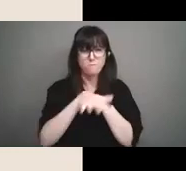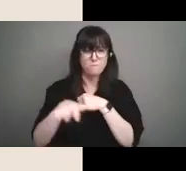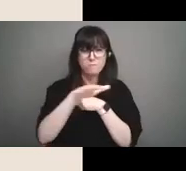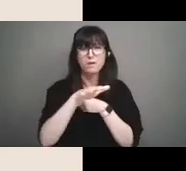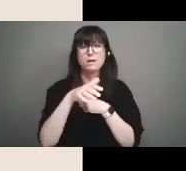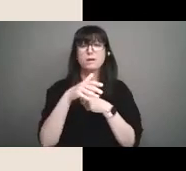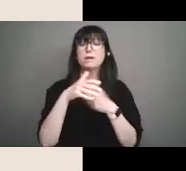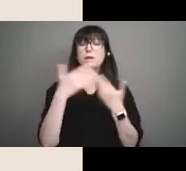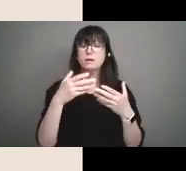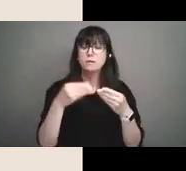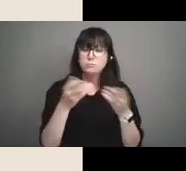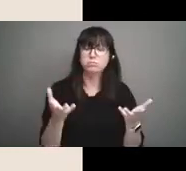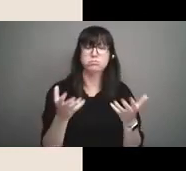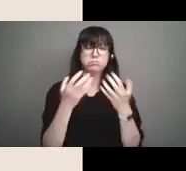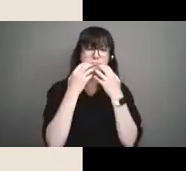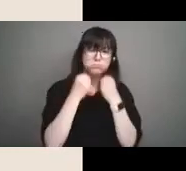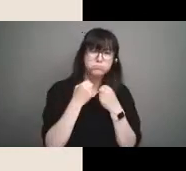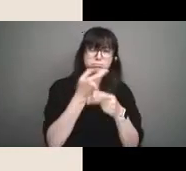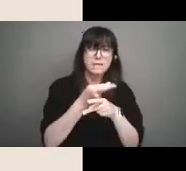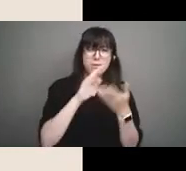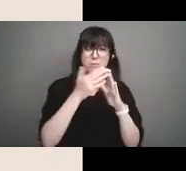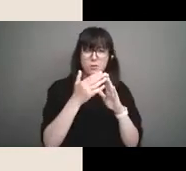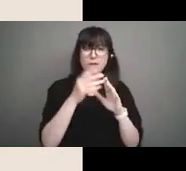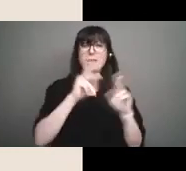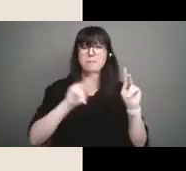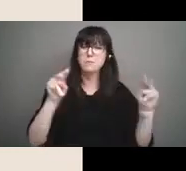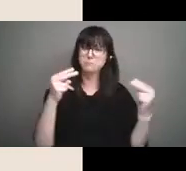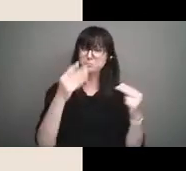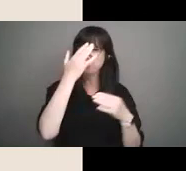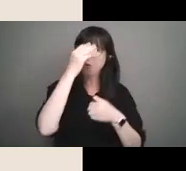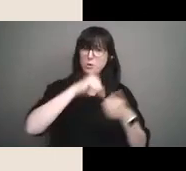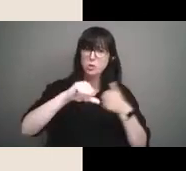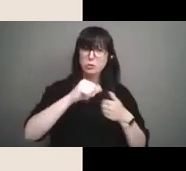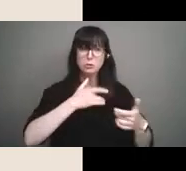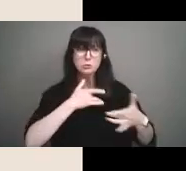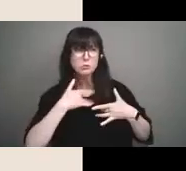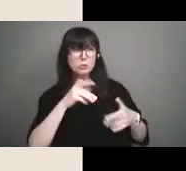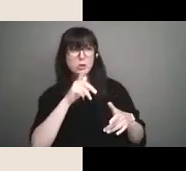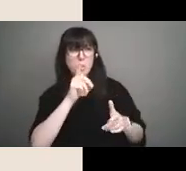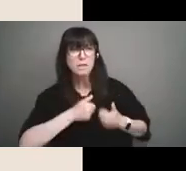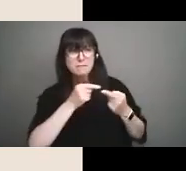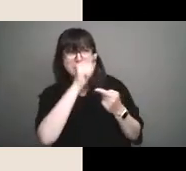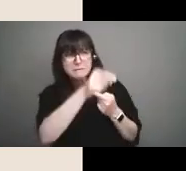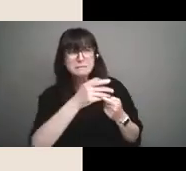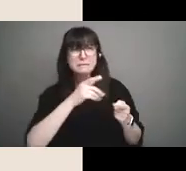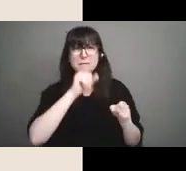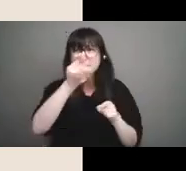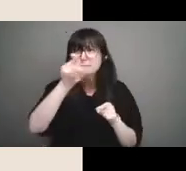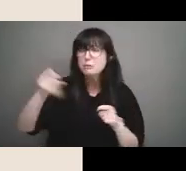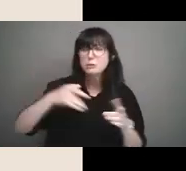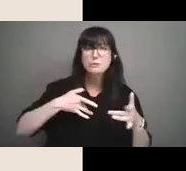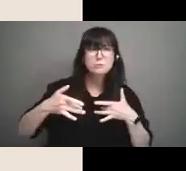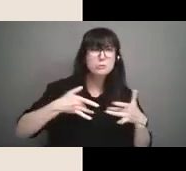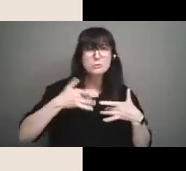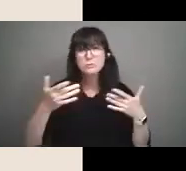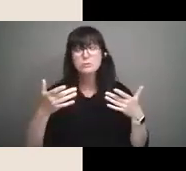compassionate community isn't a hard go. People do know each other. They are worried about their neighbors. So what we really wanted to do was give